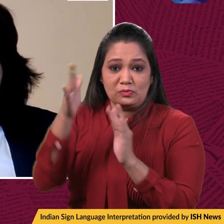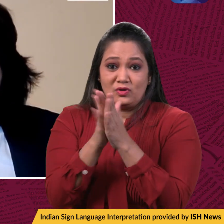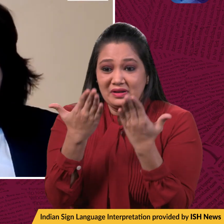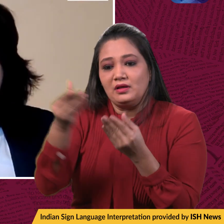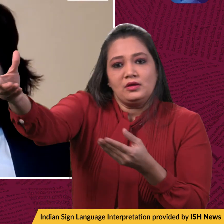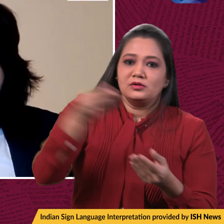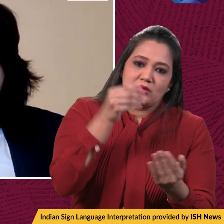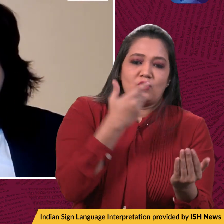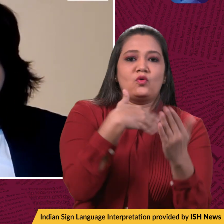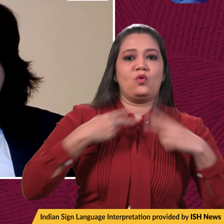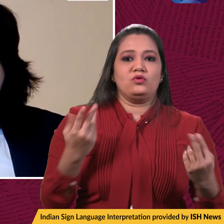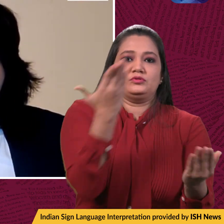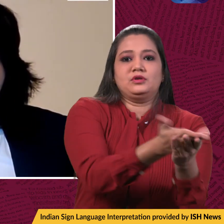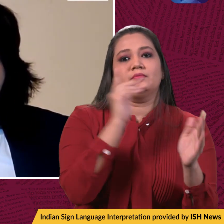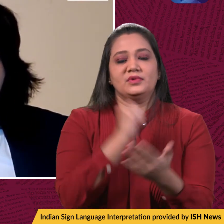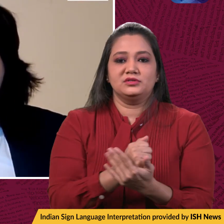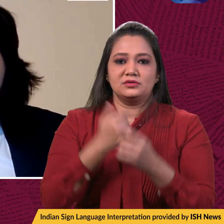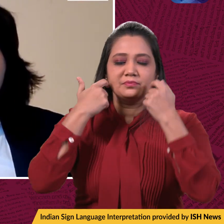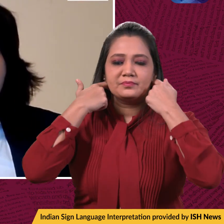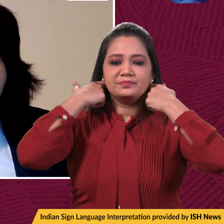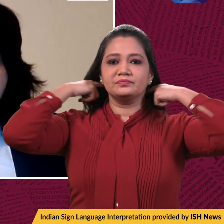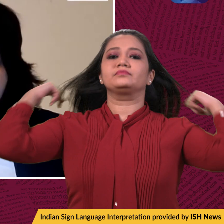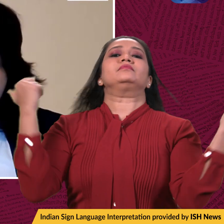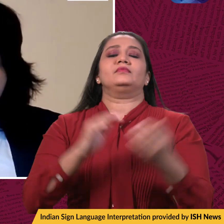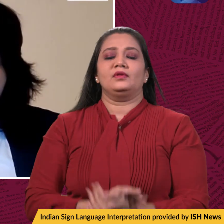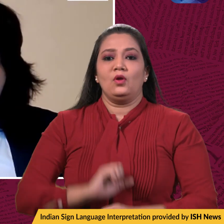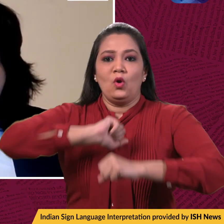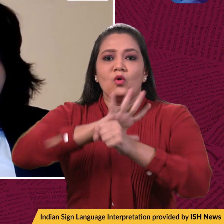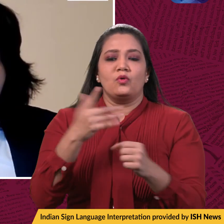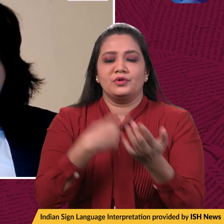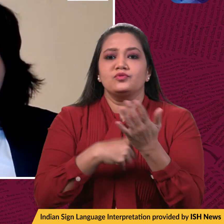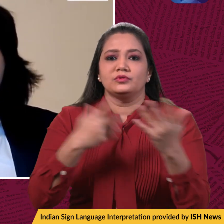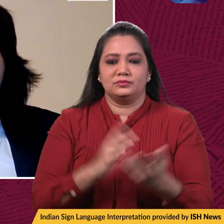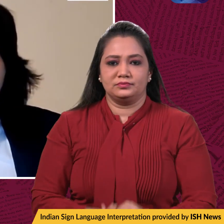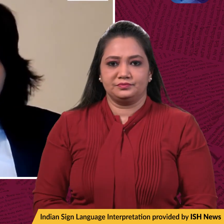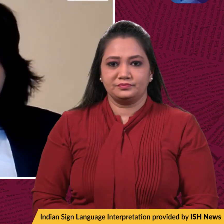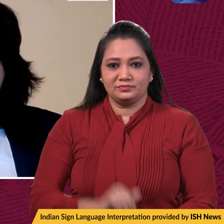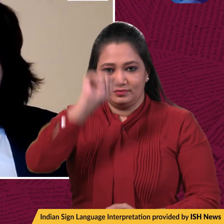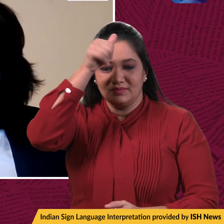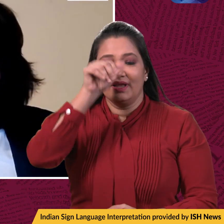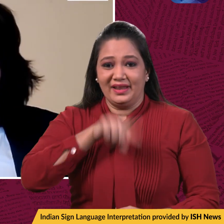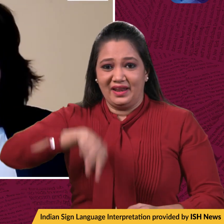before the special court. Now, an update on COVID right now. India has reported